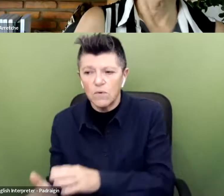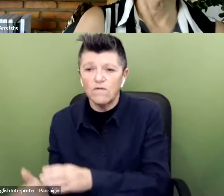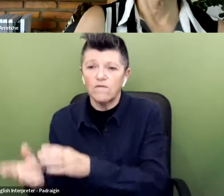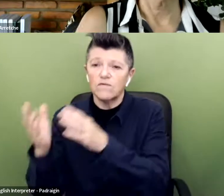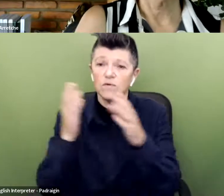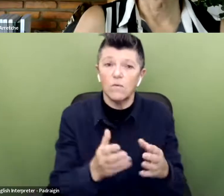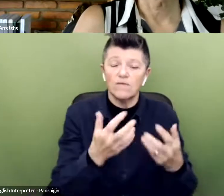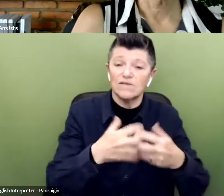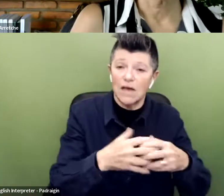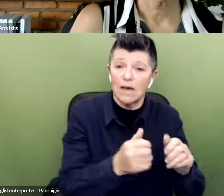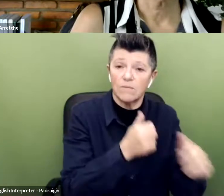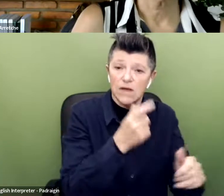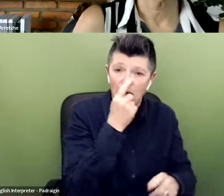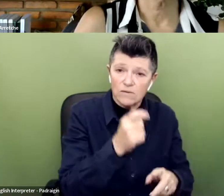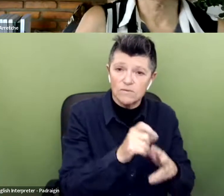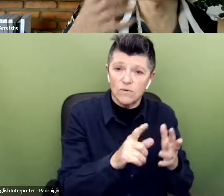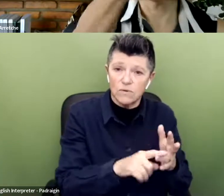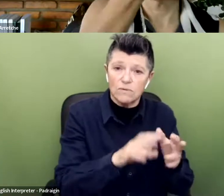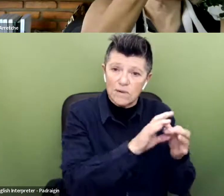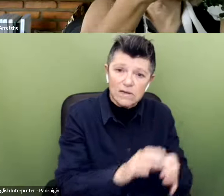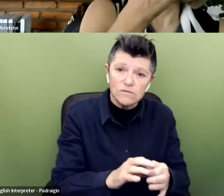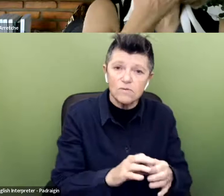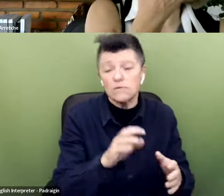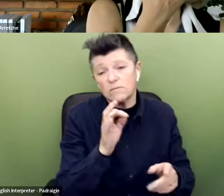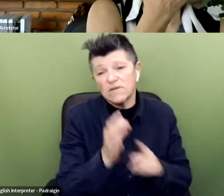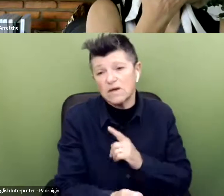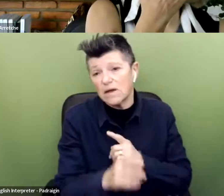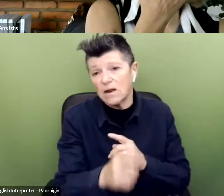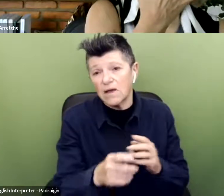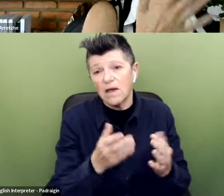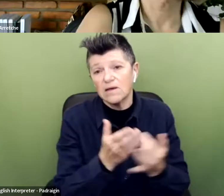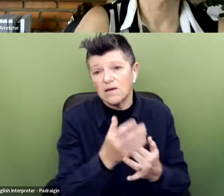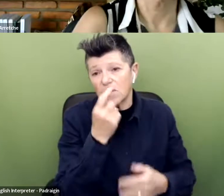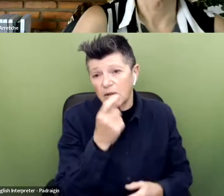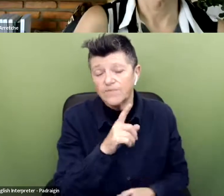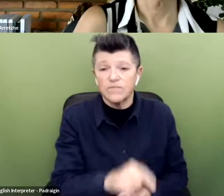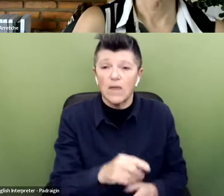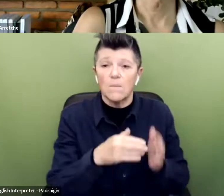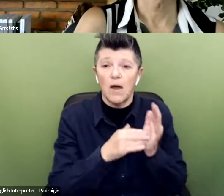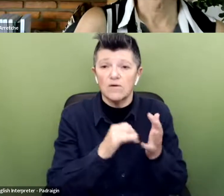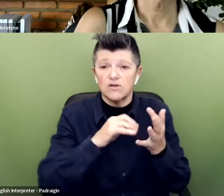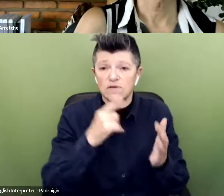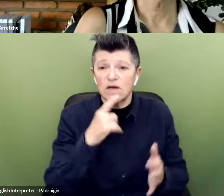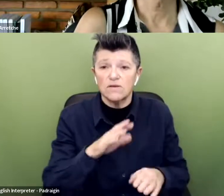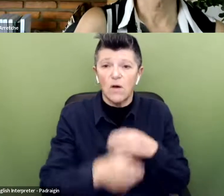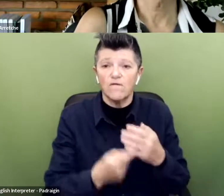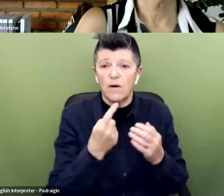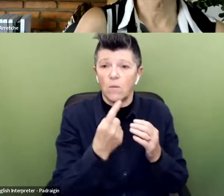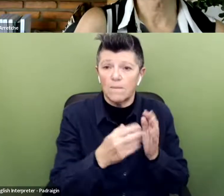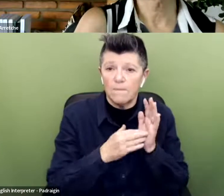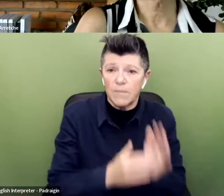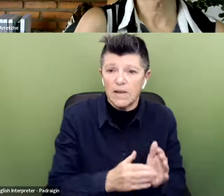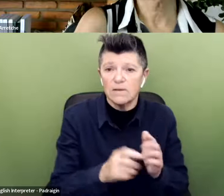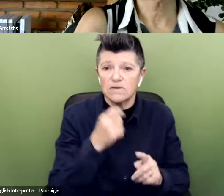do, particularly around accessibility. And, Microsoft has been saying there's over 1 billion disabled people in the world and they want to make sure everyone can be